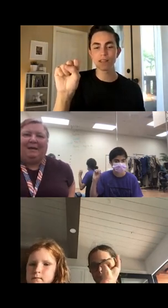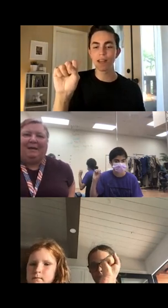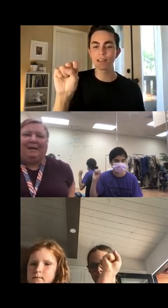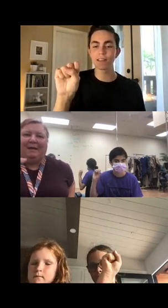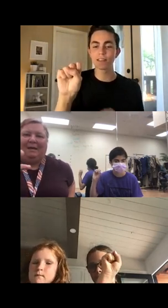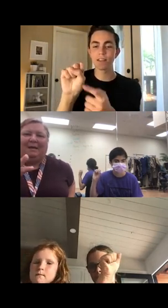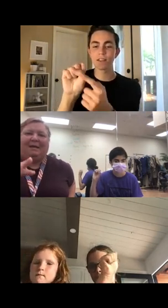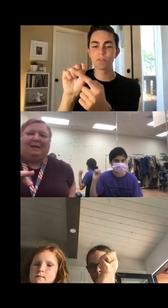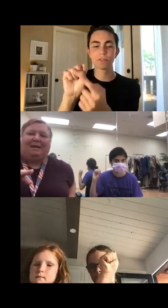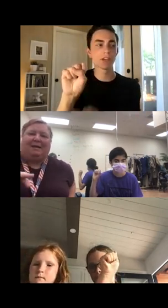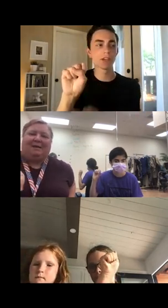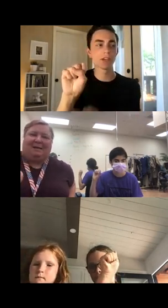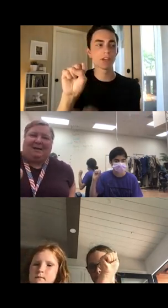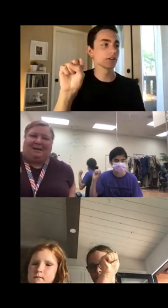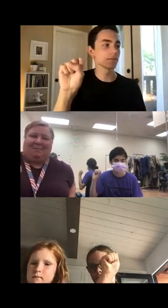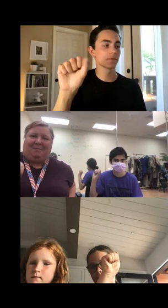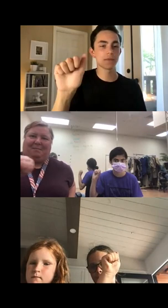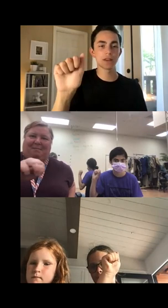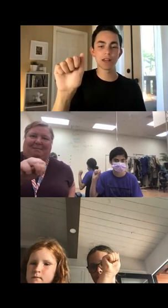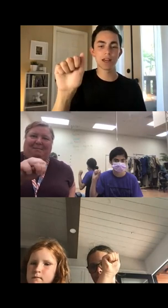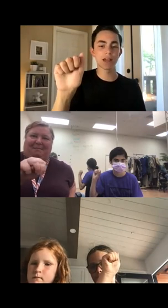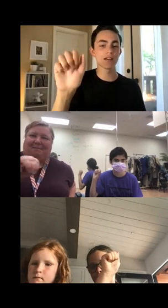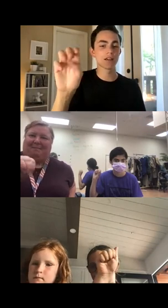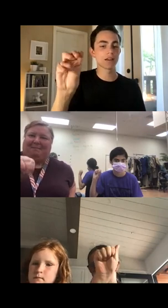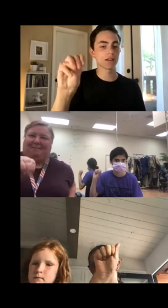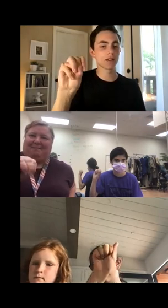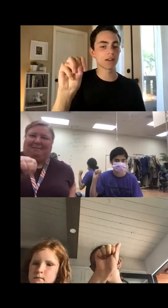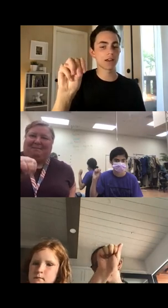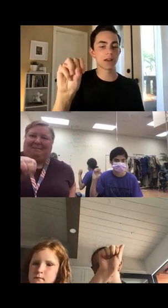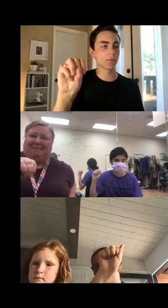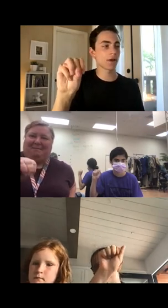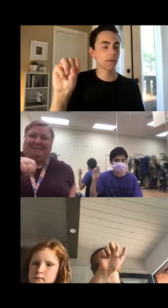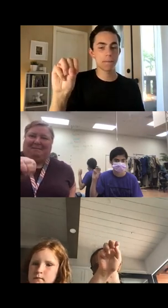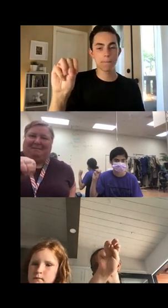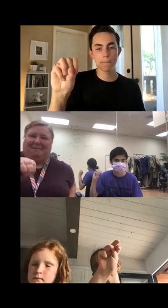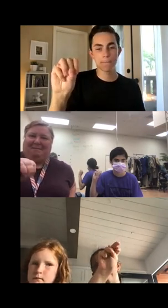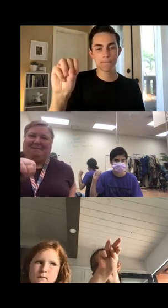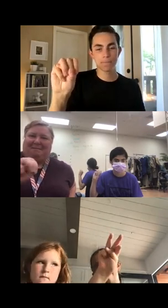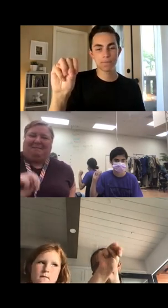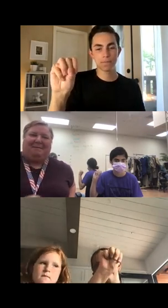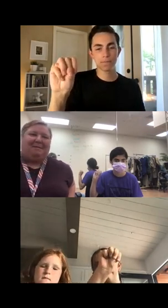A. And then S has that thumb over there. M. And then A and M.